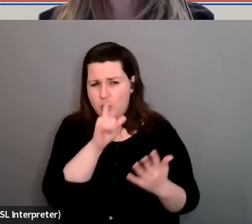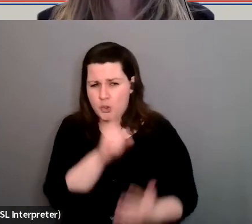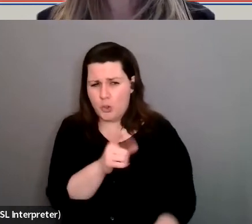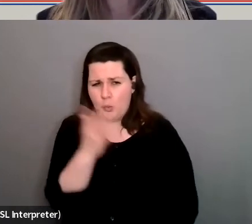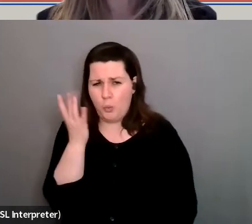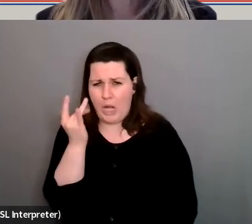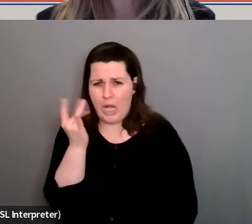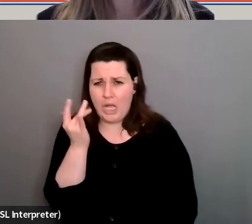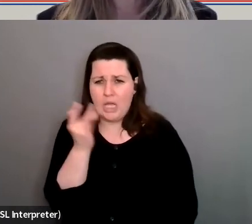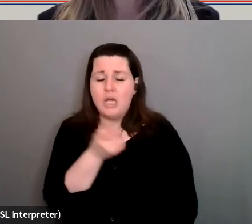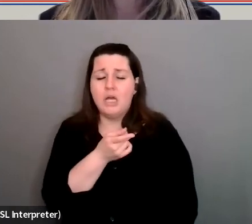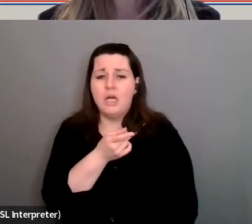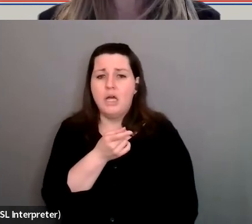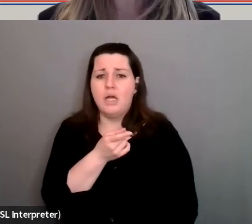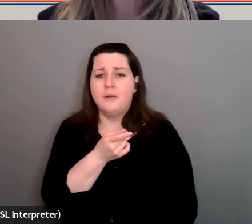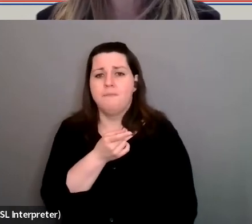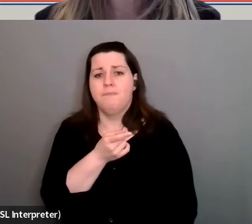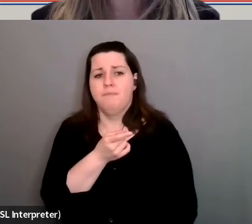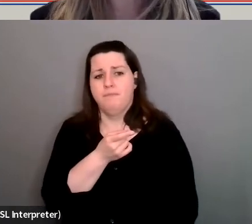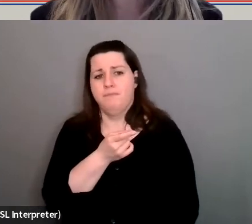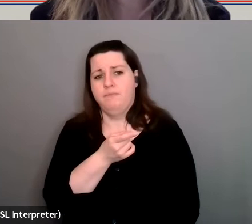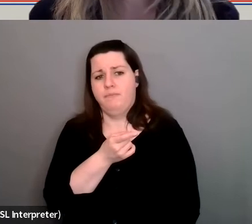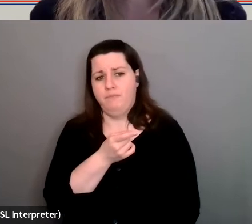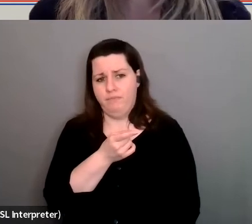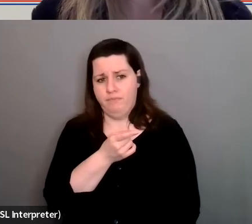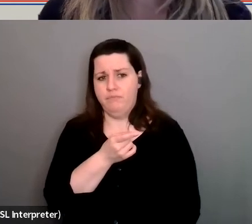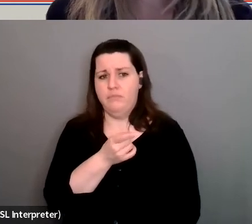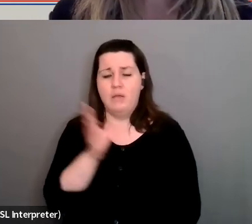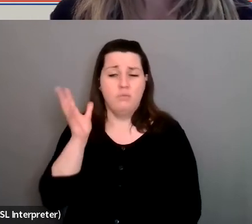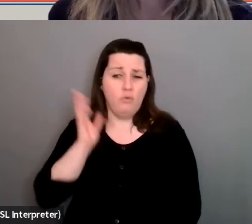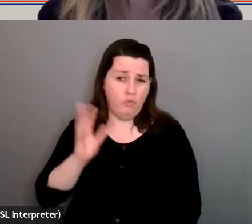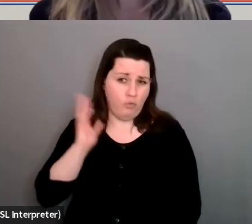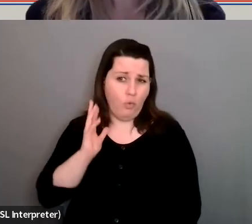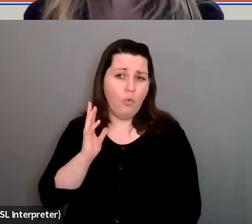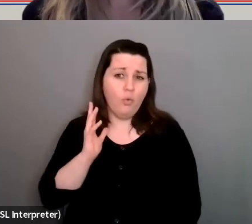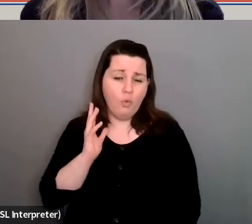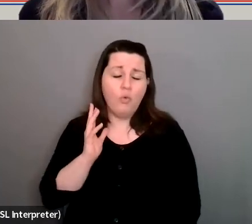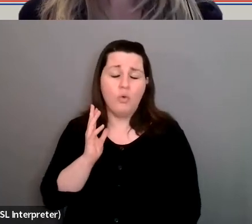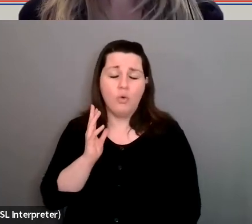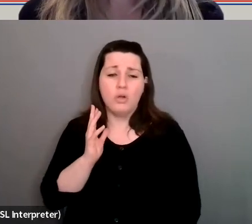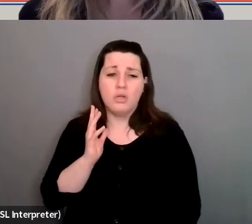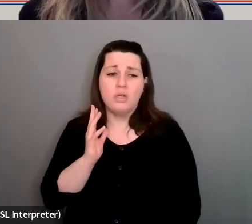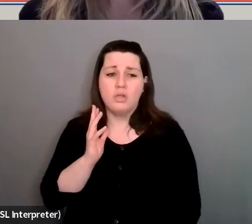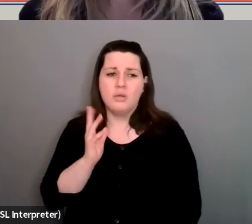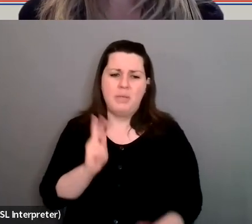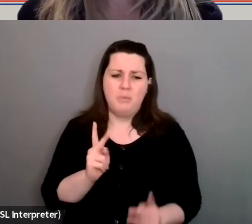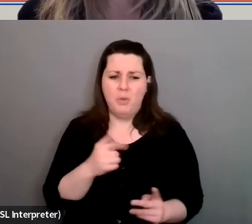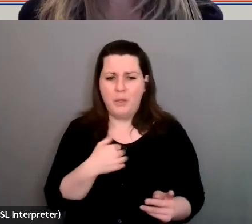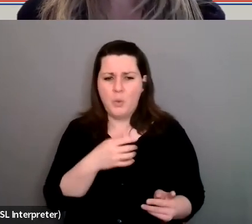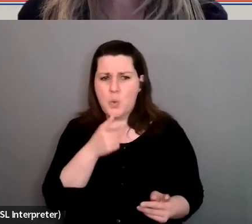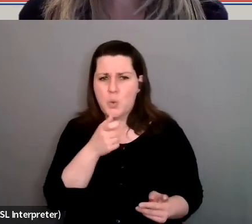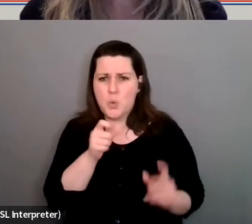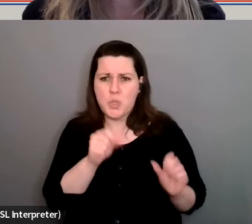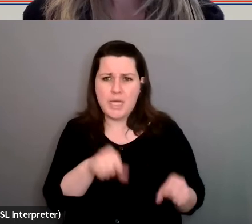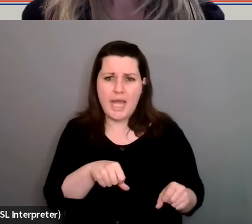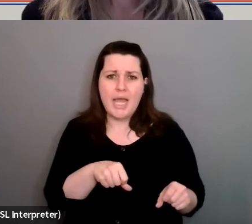There were some early on with the program some questions about who could actually have